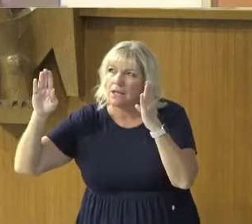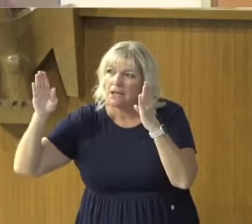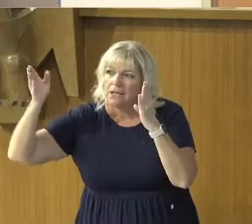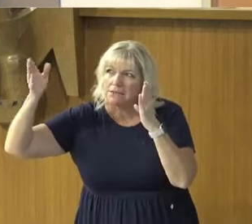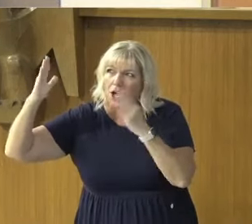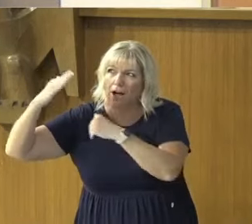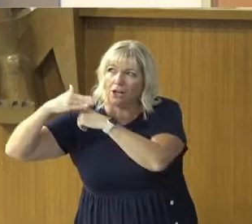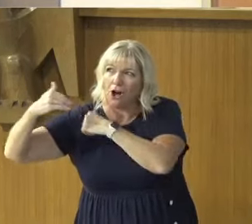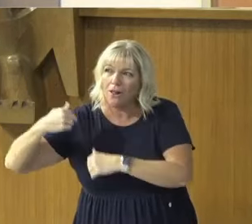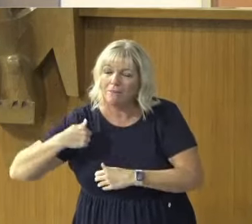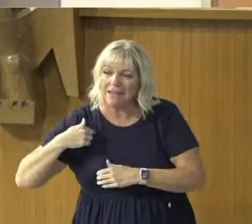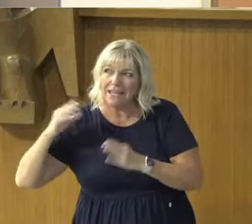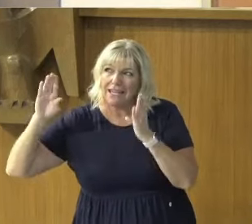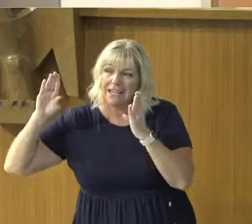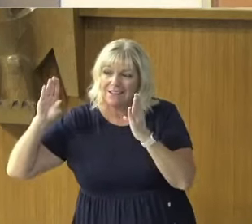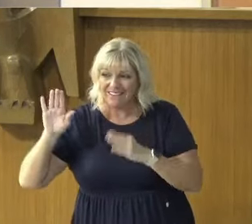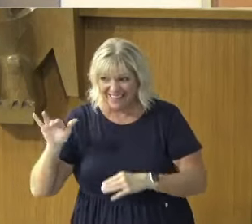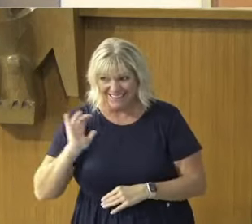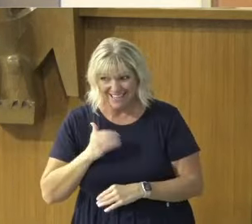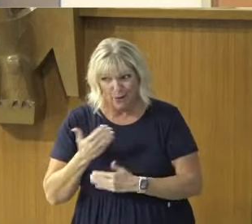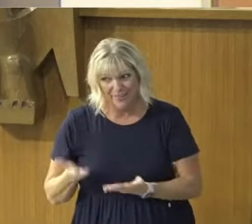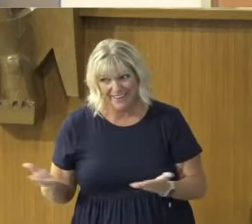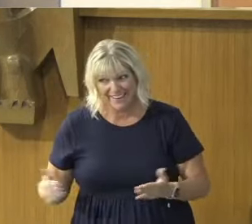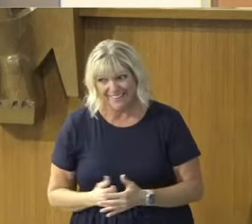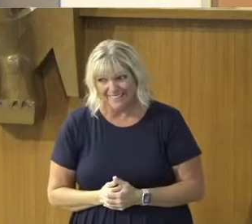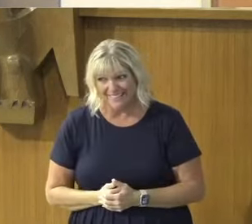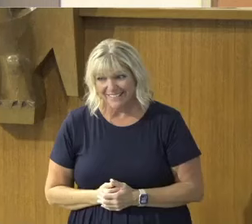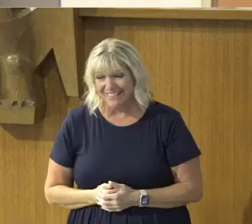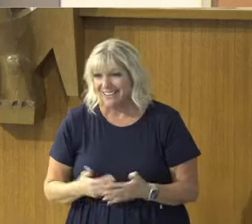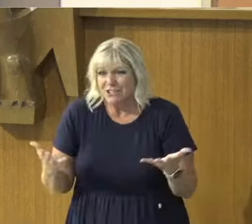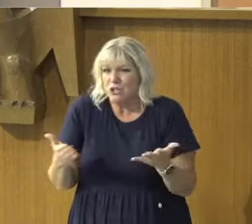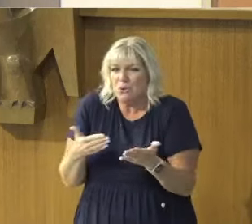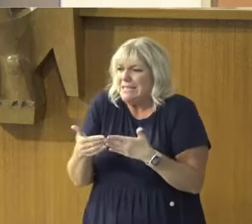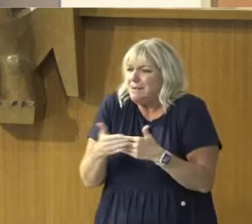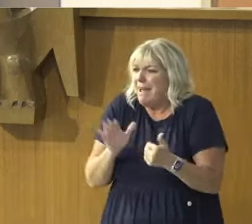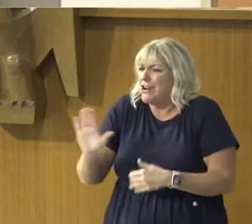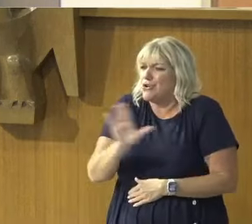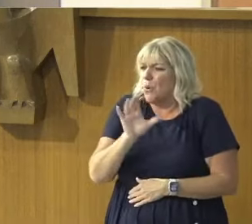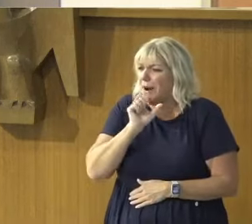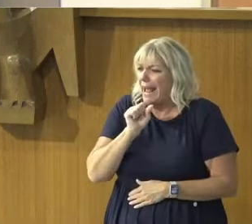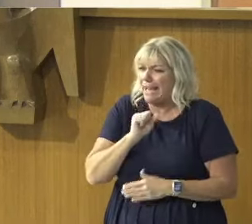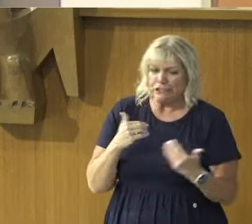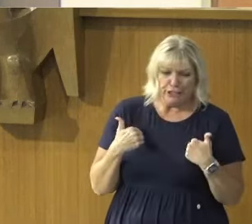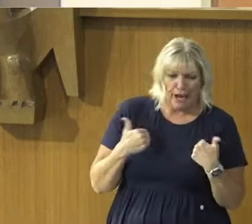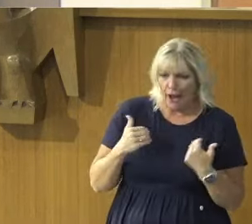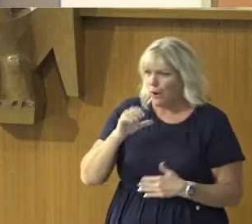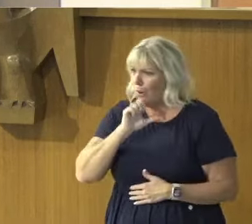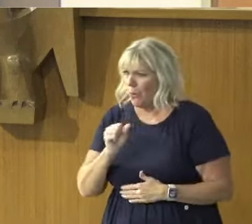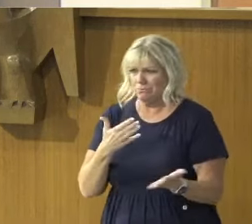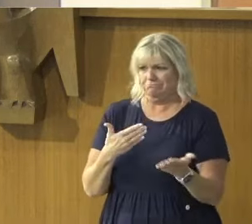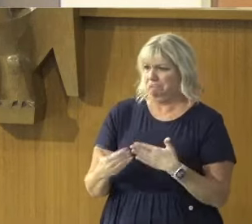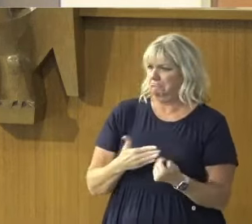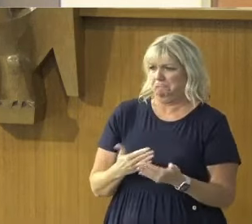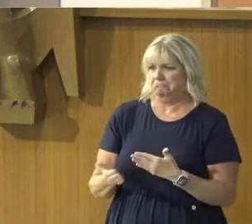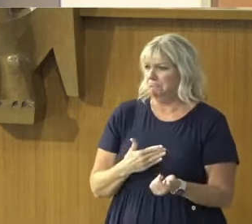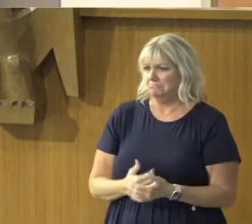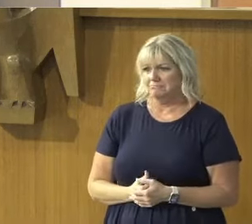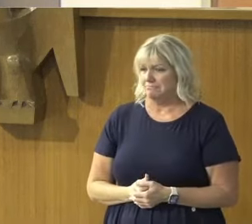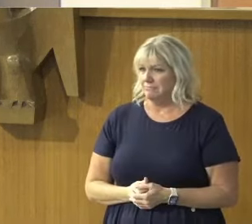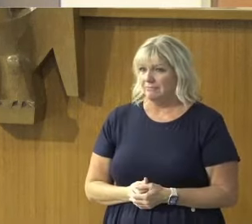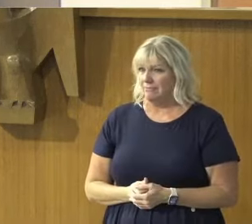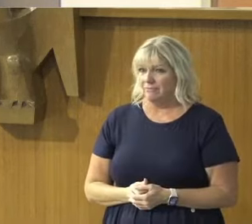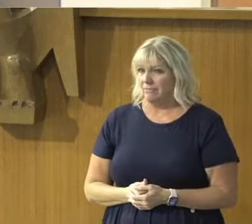that's kind of our thing. So it doesn't matter how young or how old you may be. It doesn't